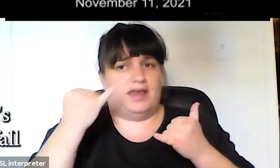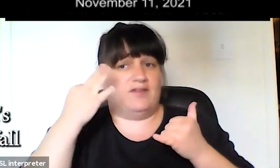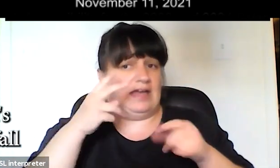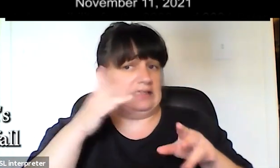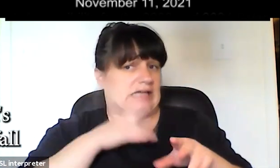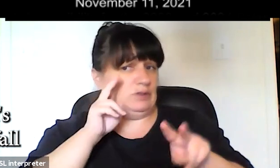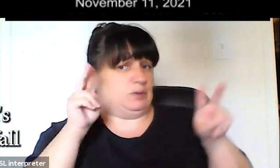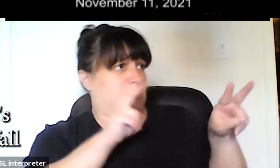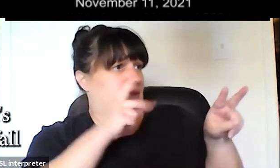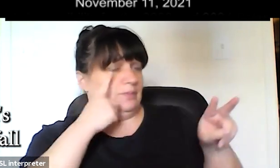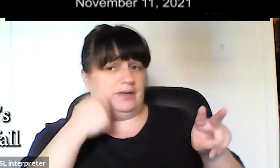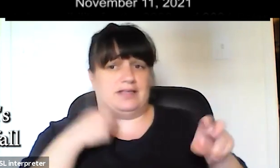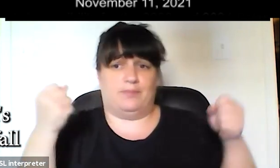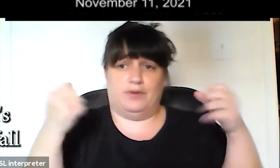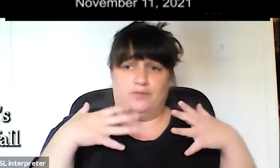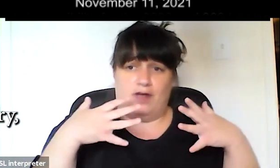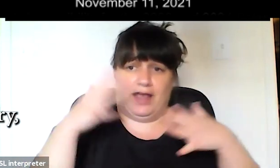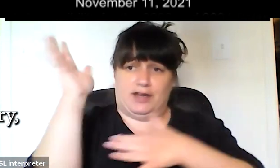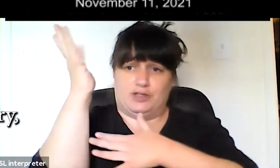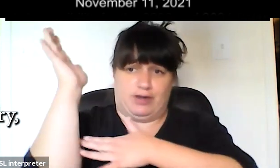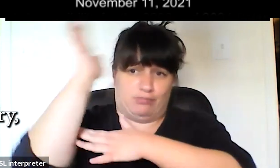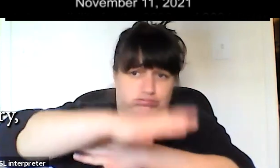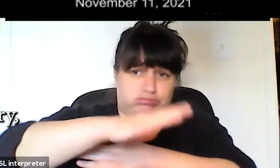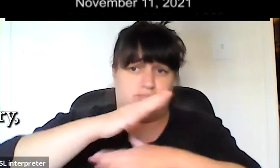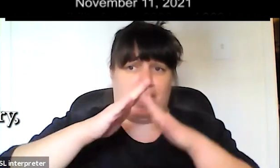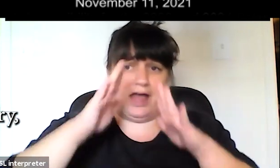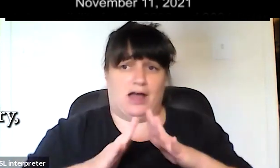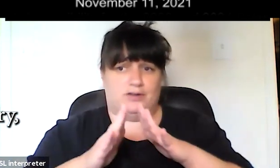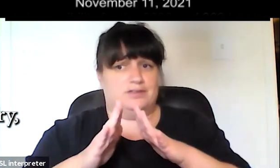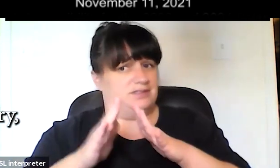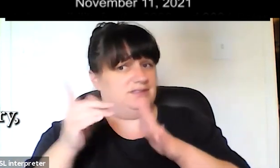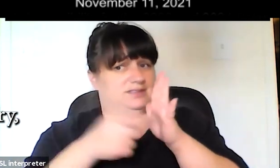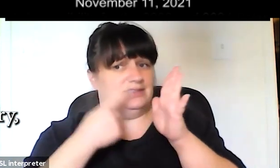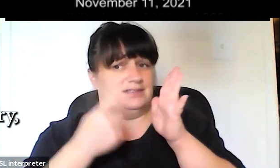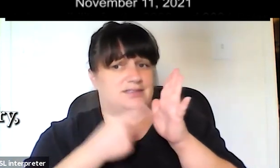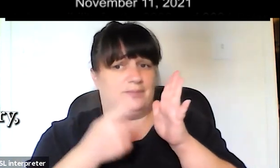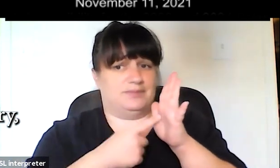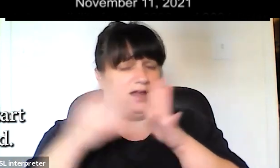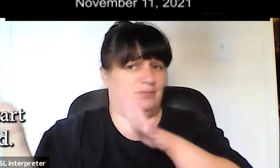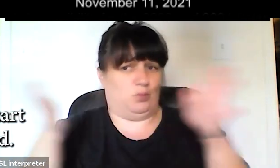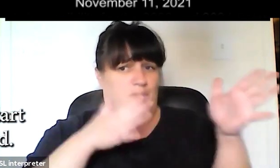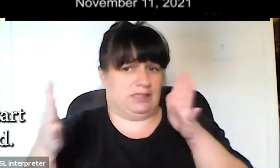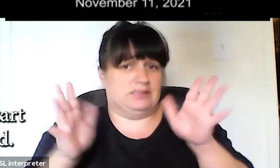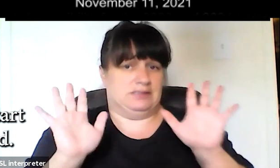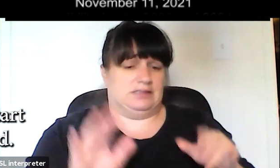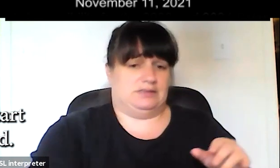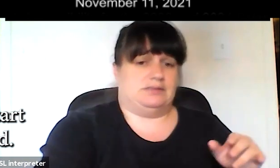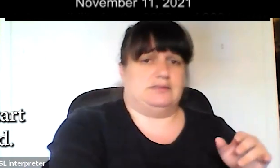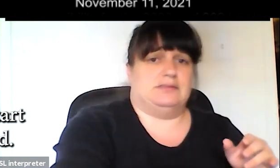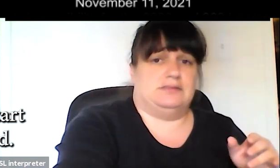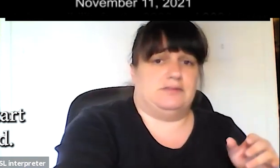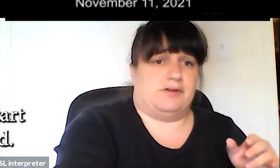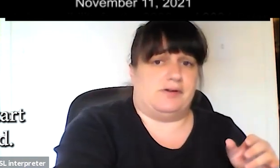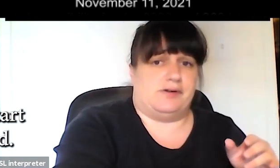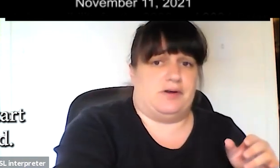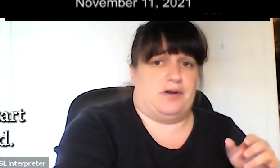away a few times, it's just because I'm afraid a tree might fall on my house during some of these very, very gusty winds. So, without